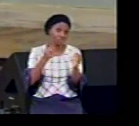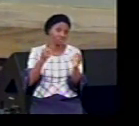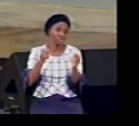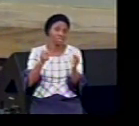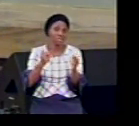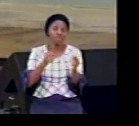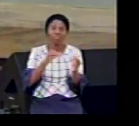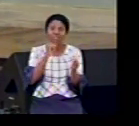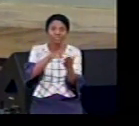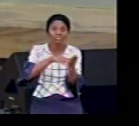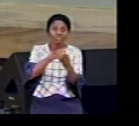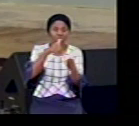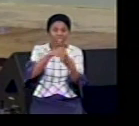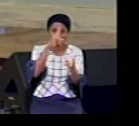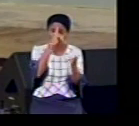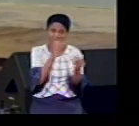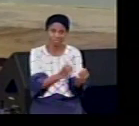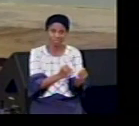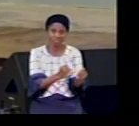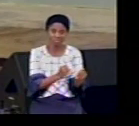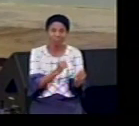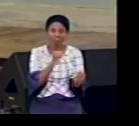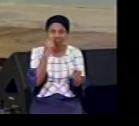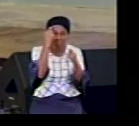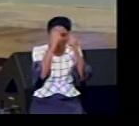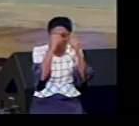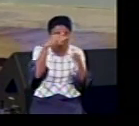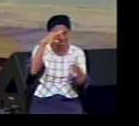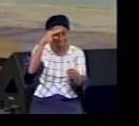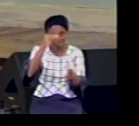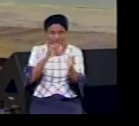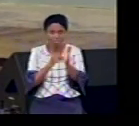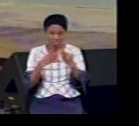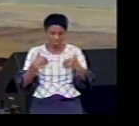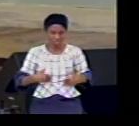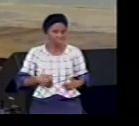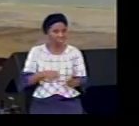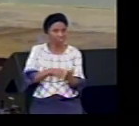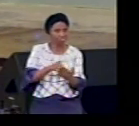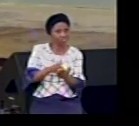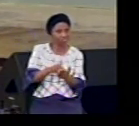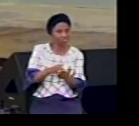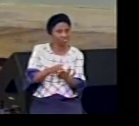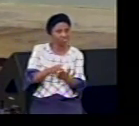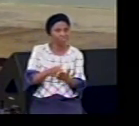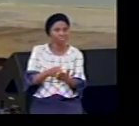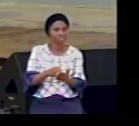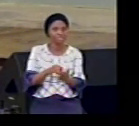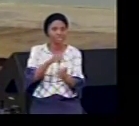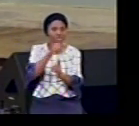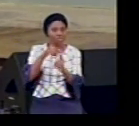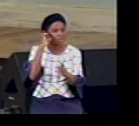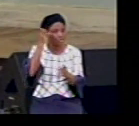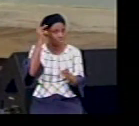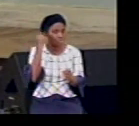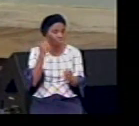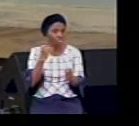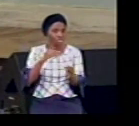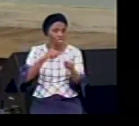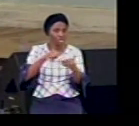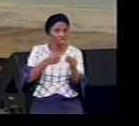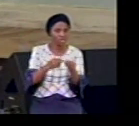He considered not his own body now dead, when he was about 100 years old,